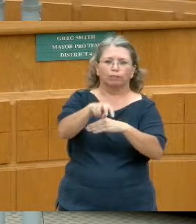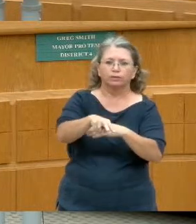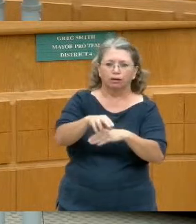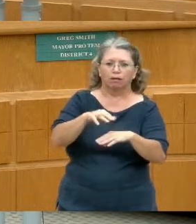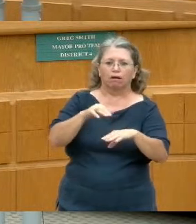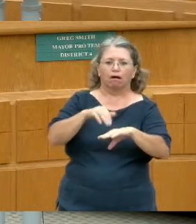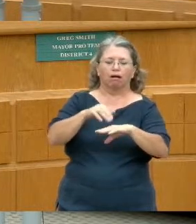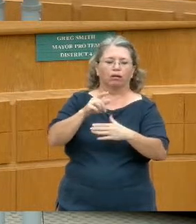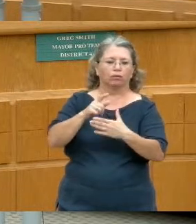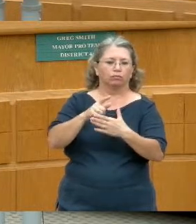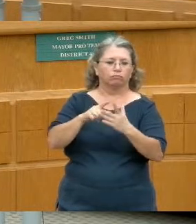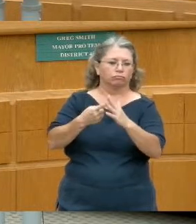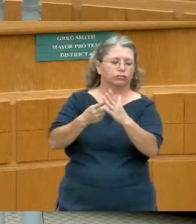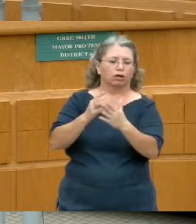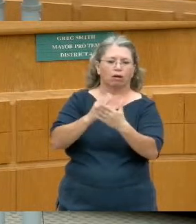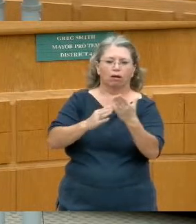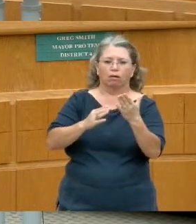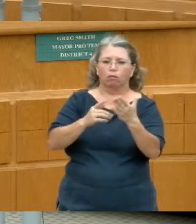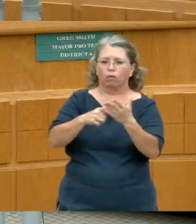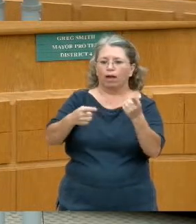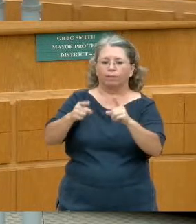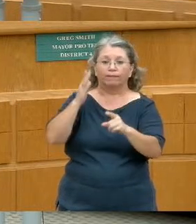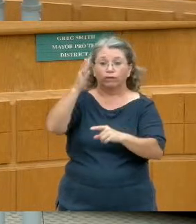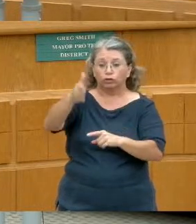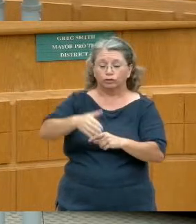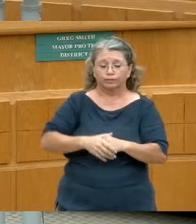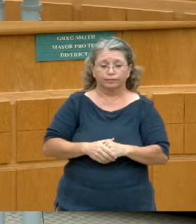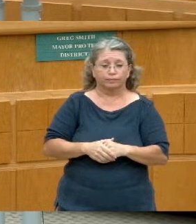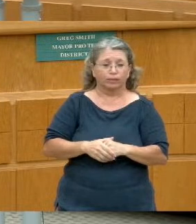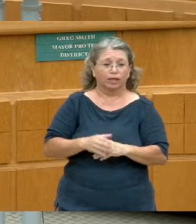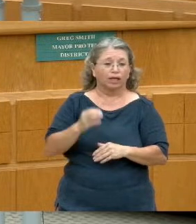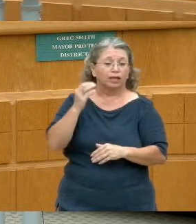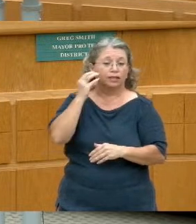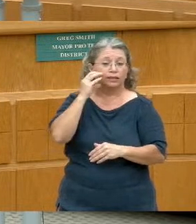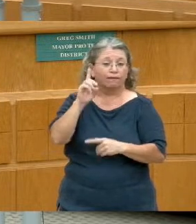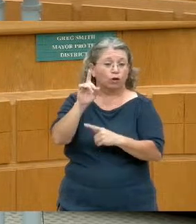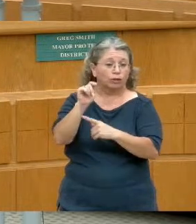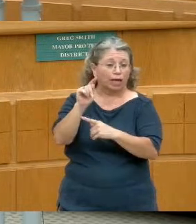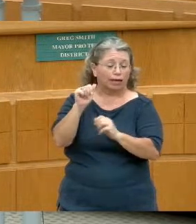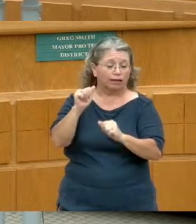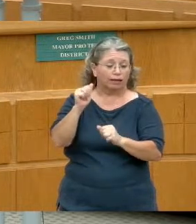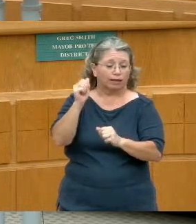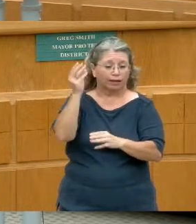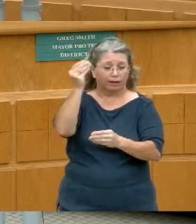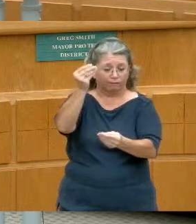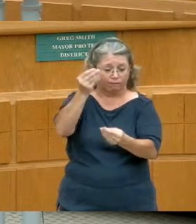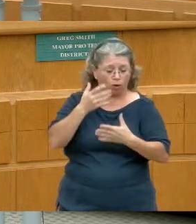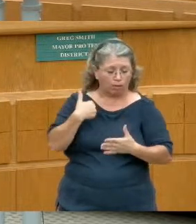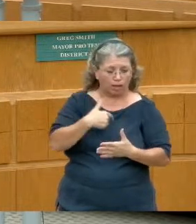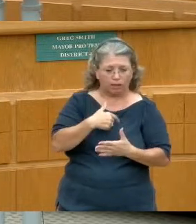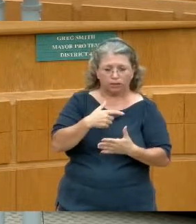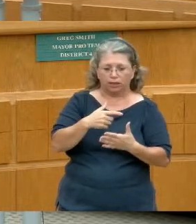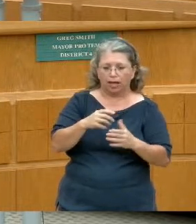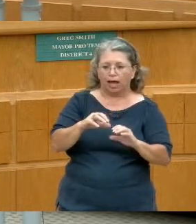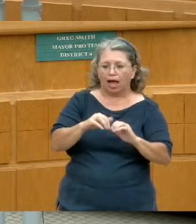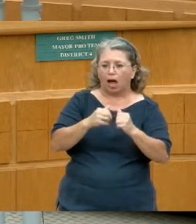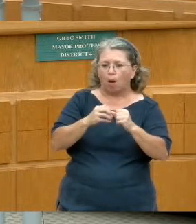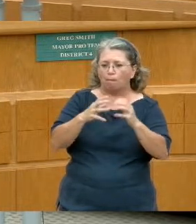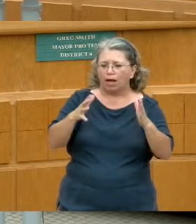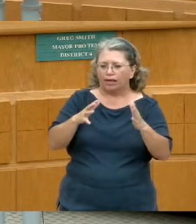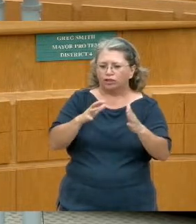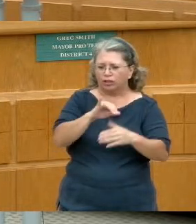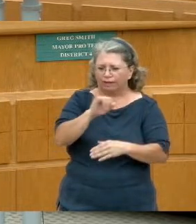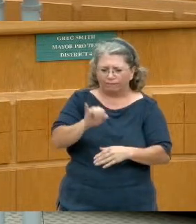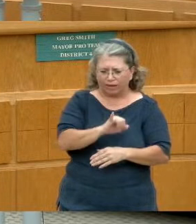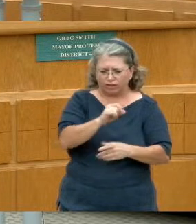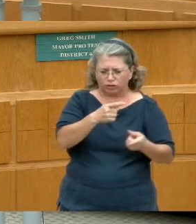Because cell phone data can give us ideas about how much infections might be happening at a particular time. Then from the point you get infected to the